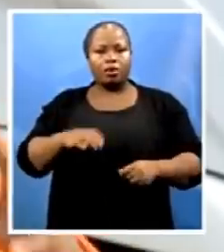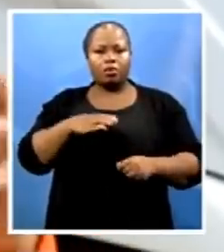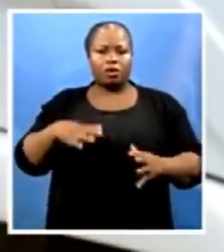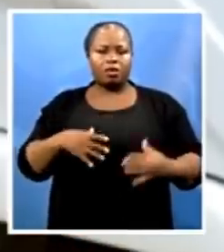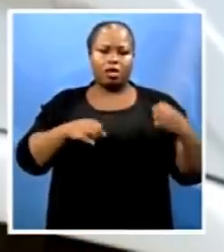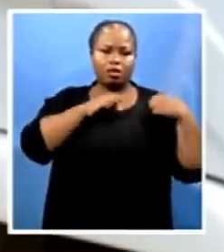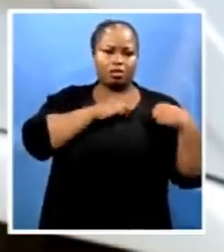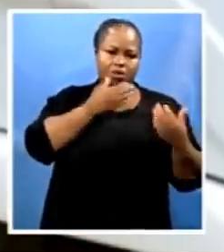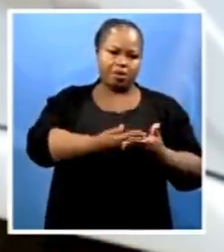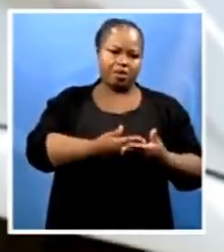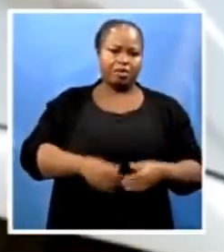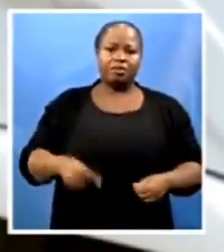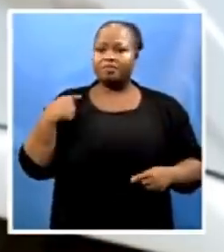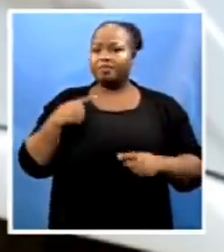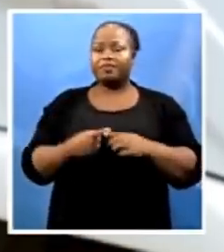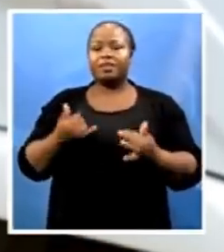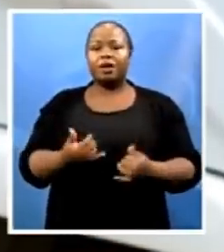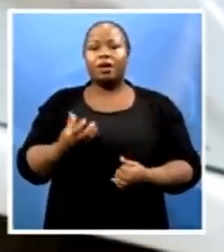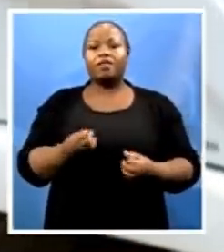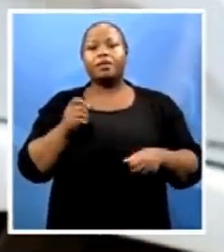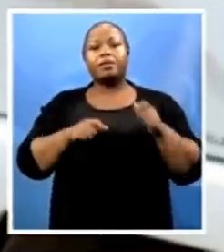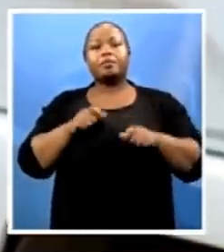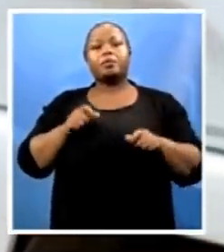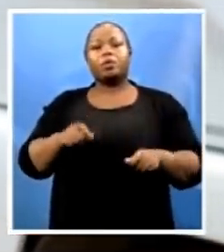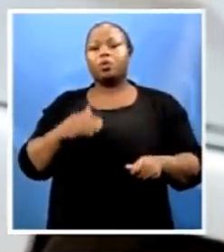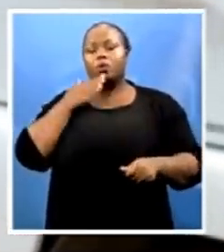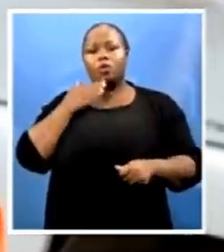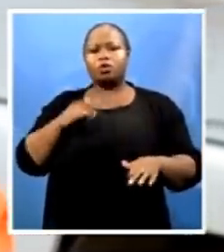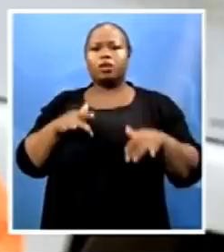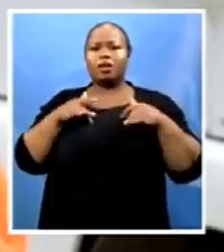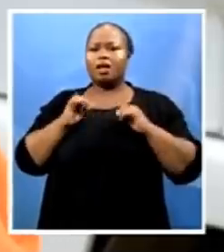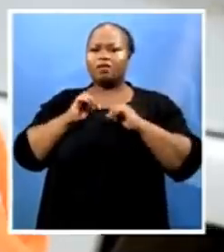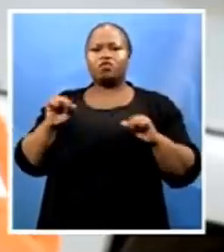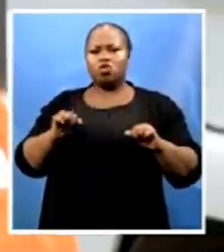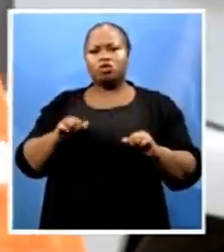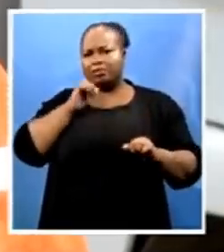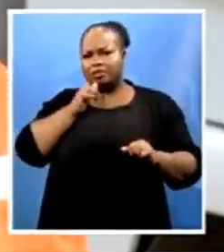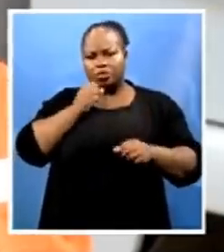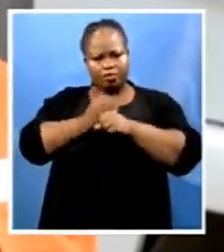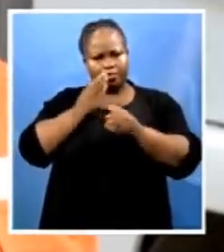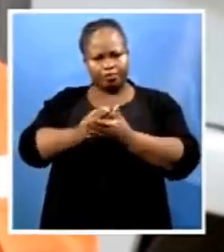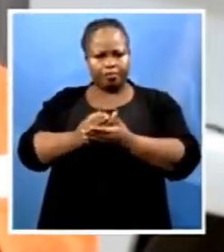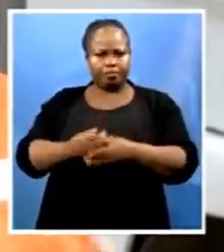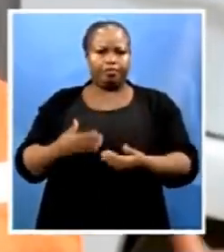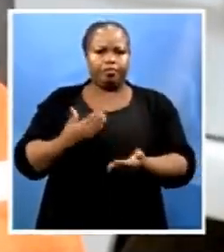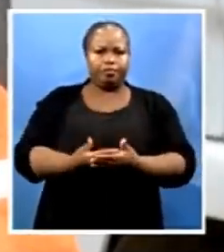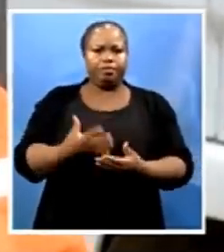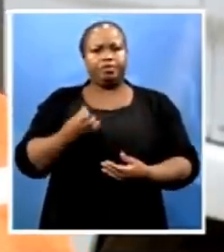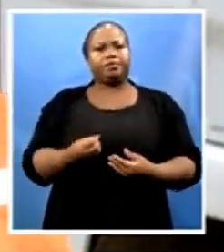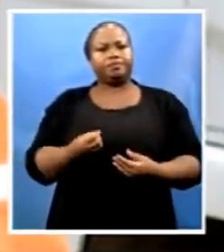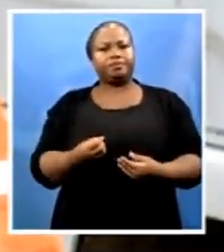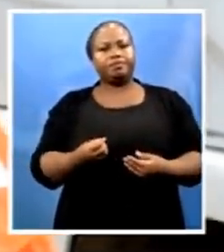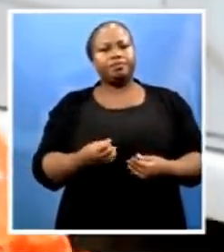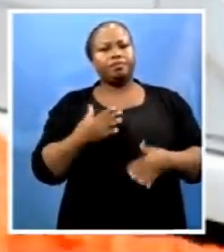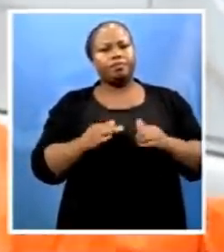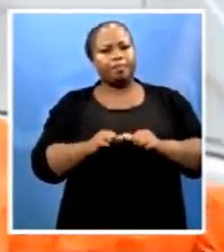people who dedicated their lives in ensuring that we have this mandate successfully. We have our